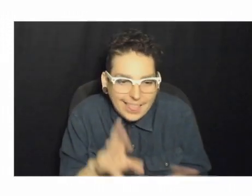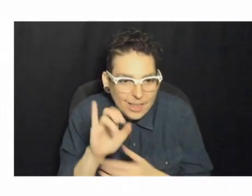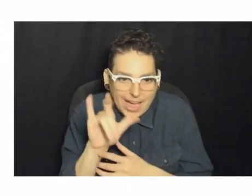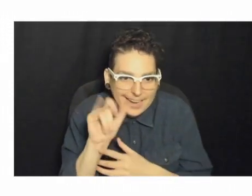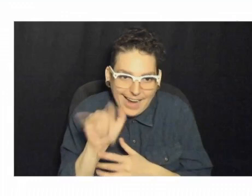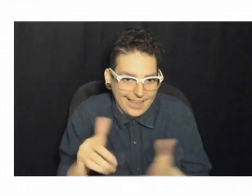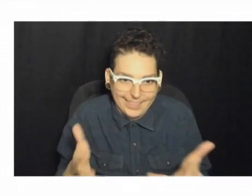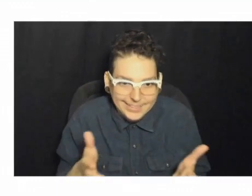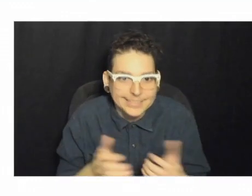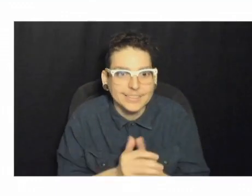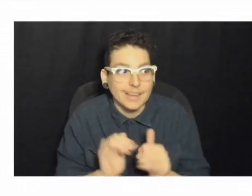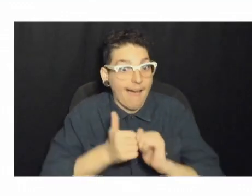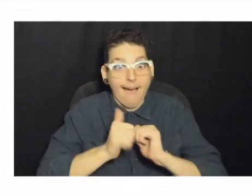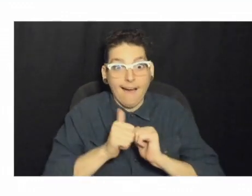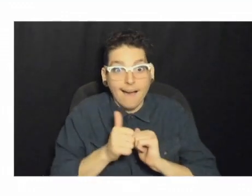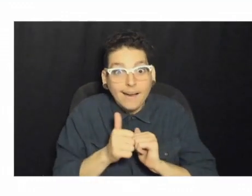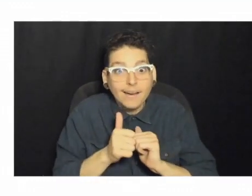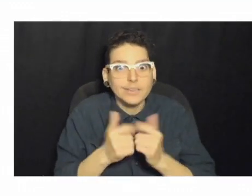that are currently available?